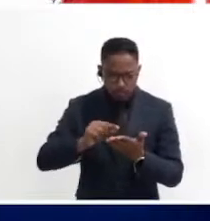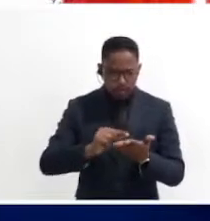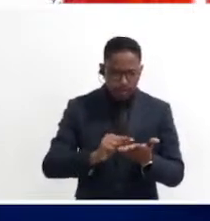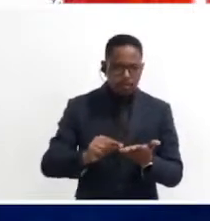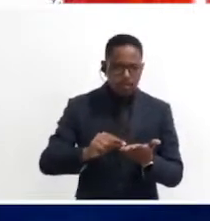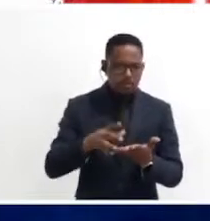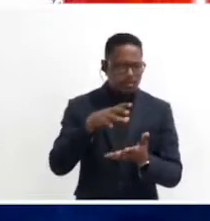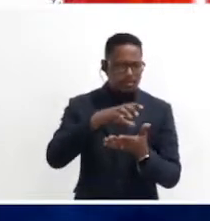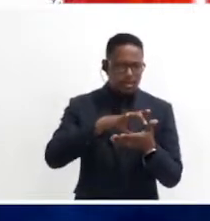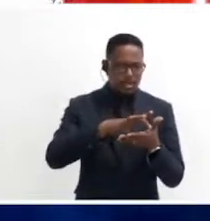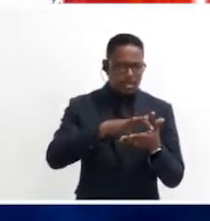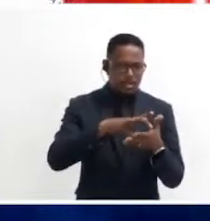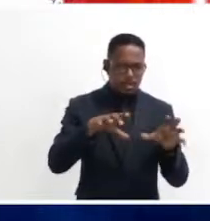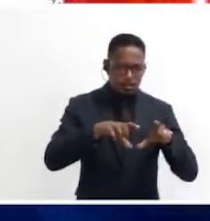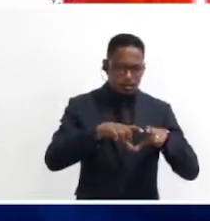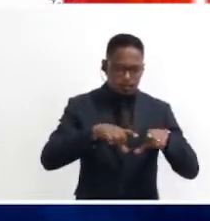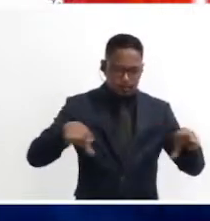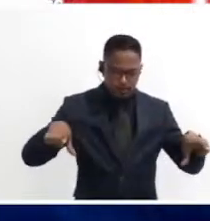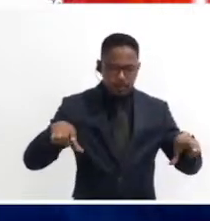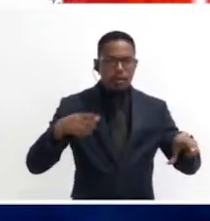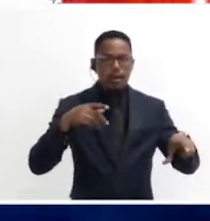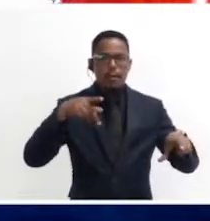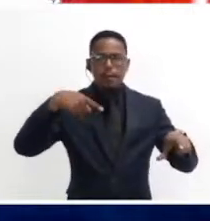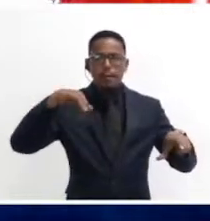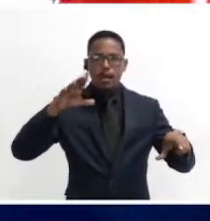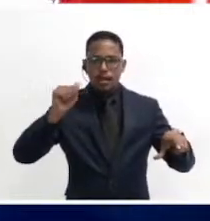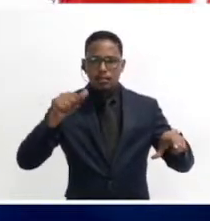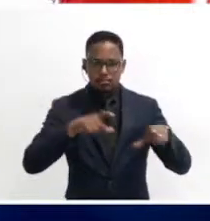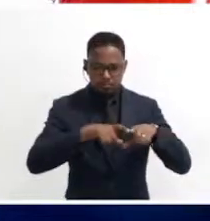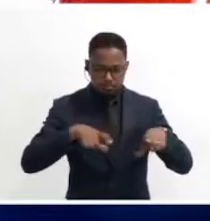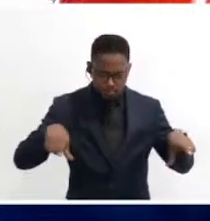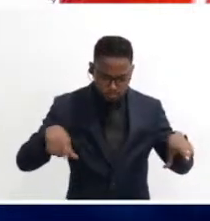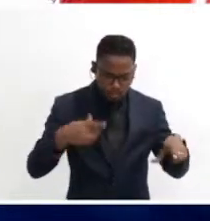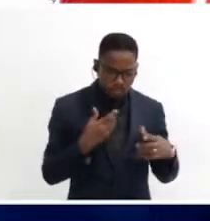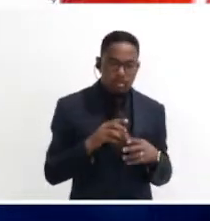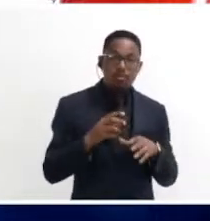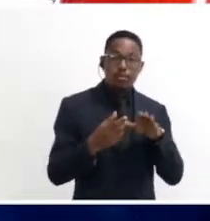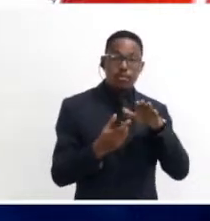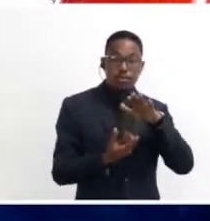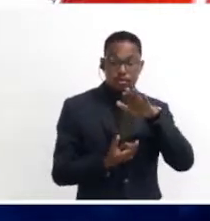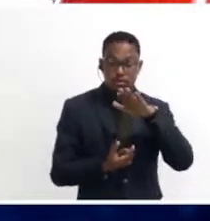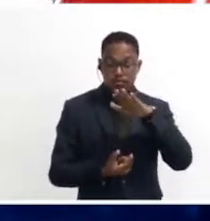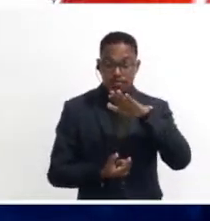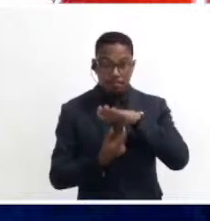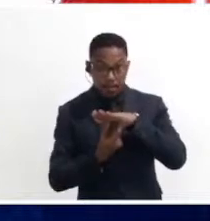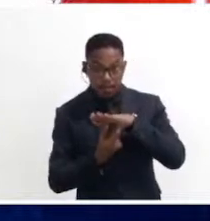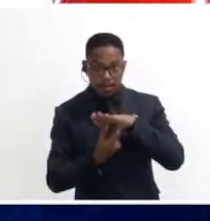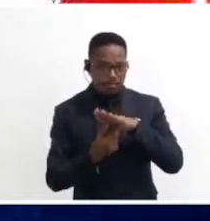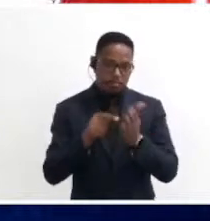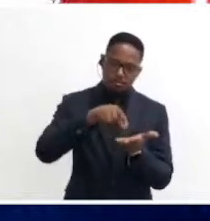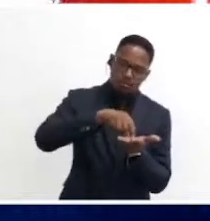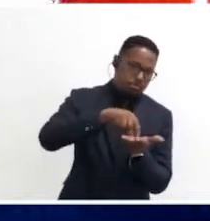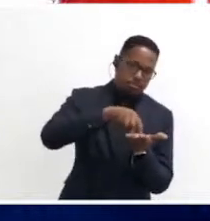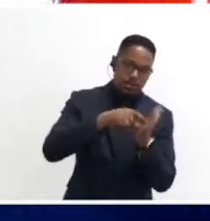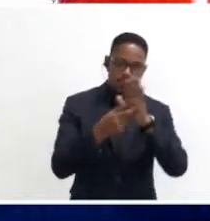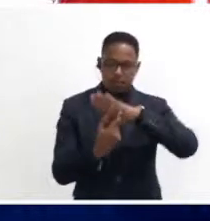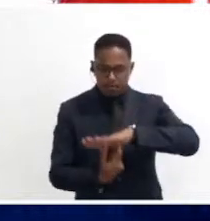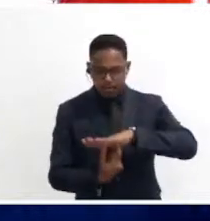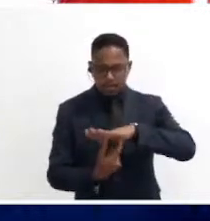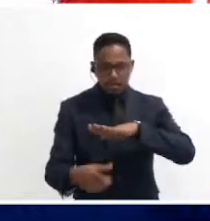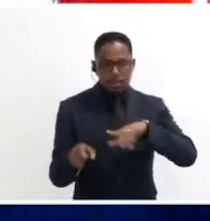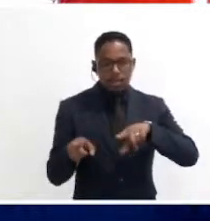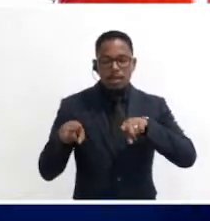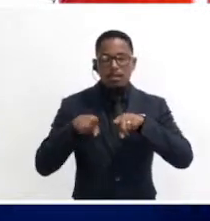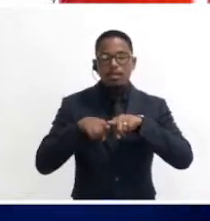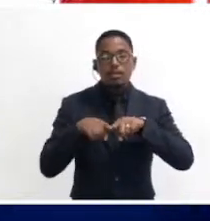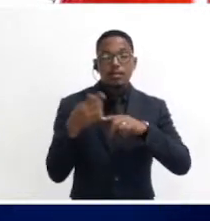packages. It's used for flip chip. It's used for something we call CSP, or chip scale packages. It's used for BGA or